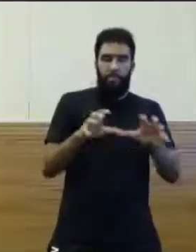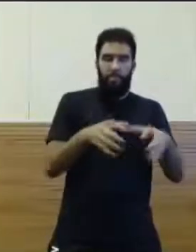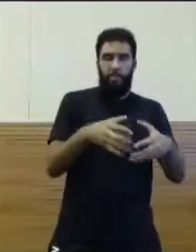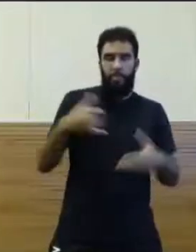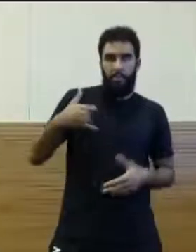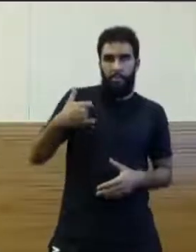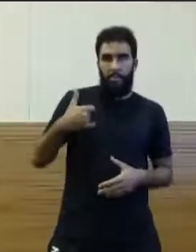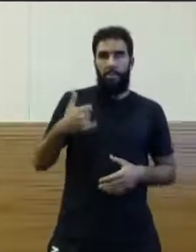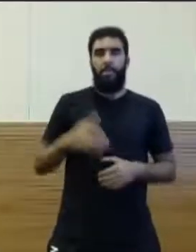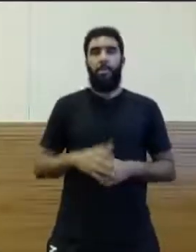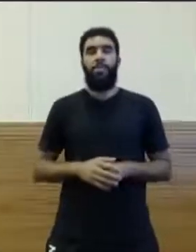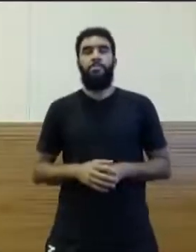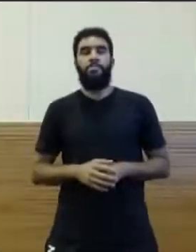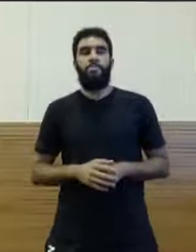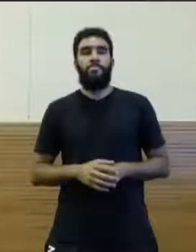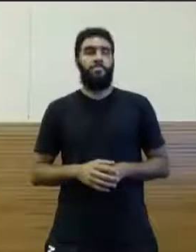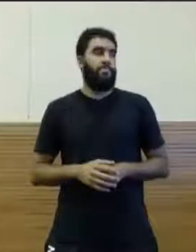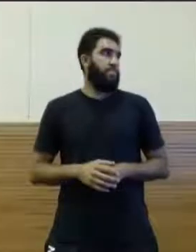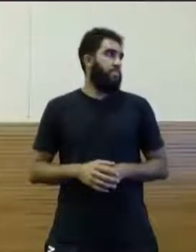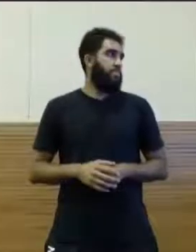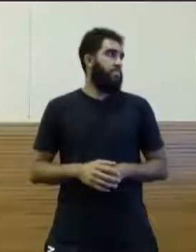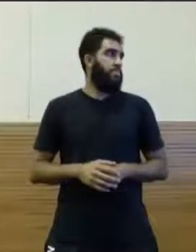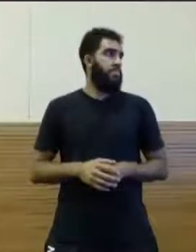of groups that help.